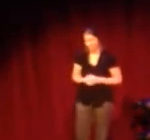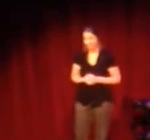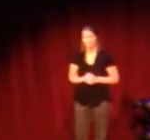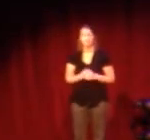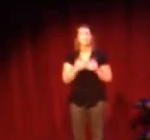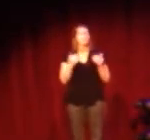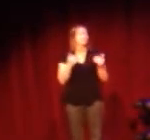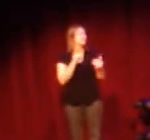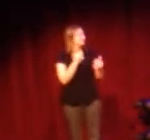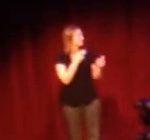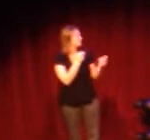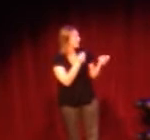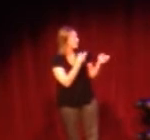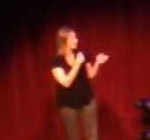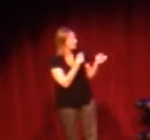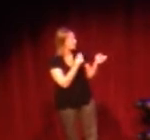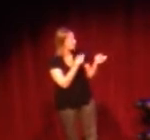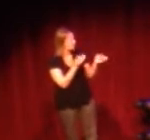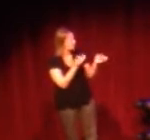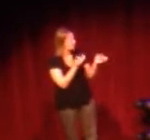What are we doing, John?